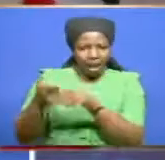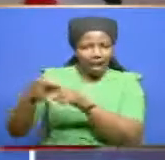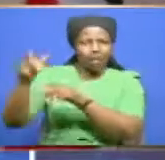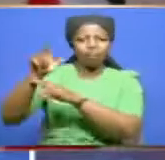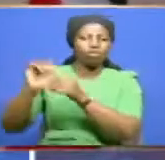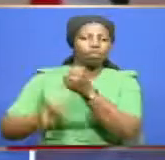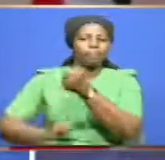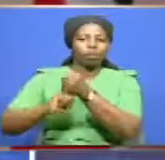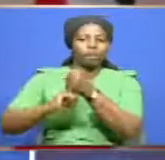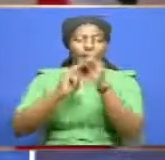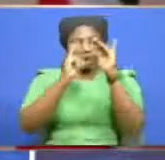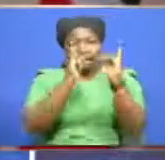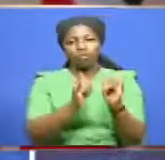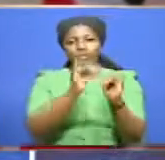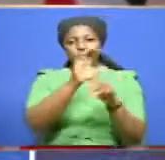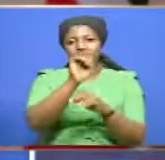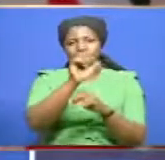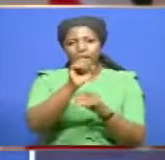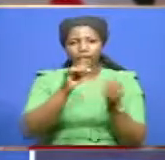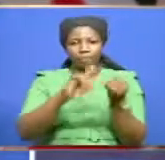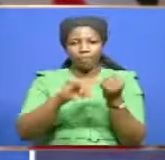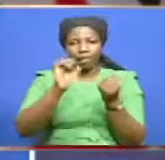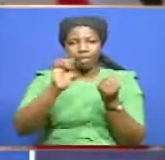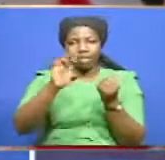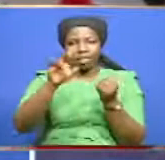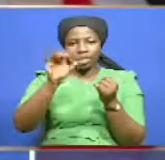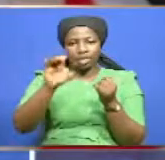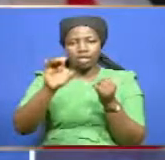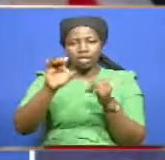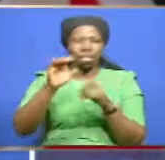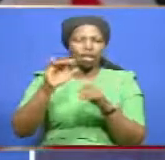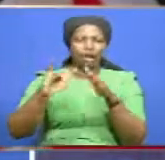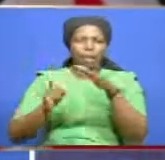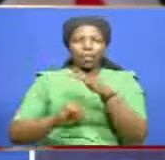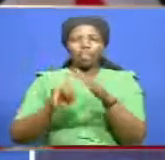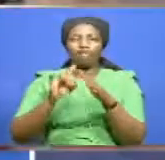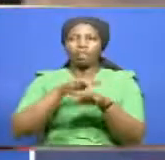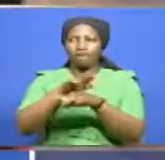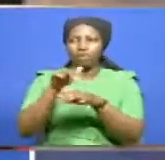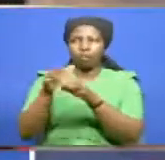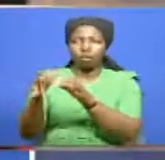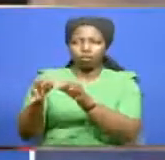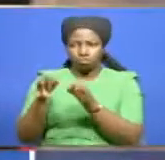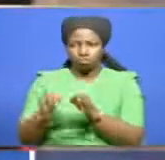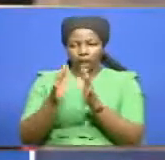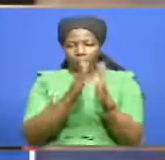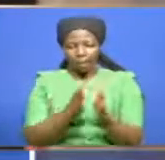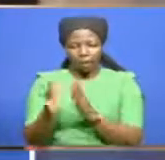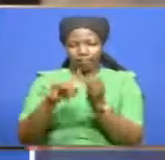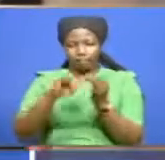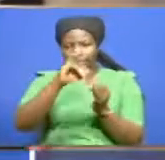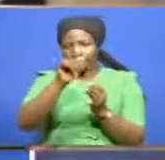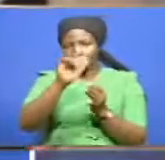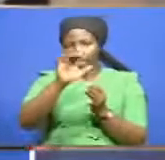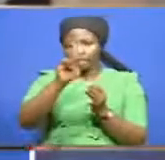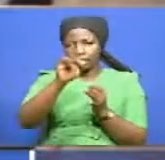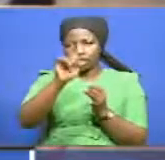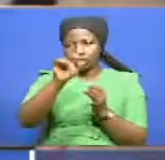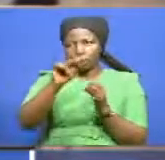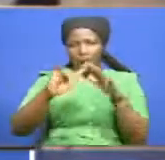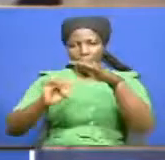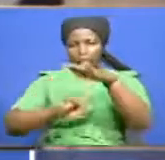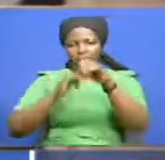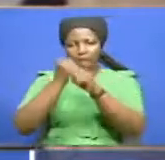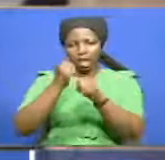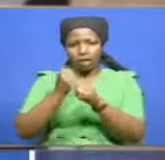The new CAS are Eric Simiyu, Wafuho, Minister of National Treasury and Planning, Jackson Musyoka-Kala, Minister of Labor